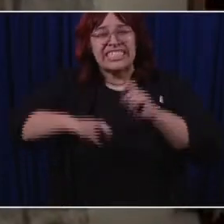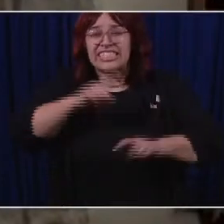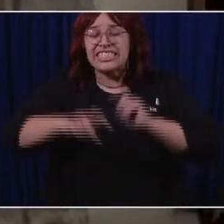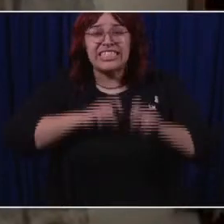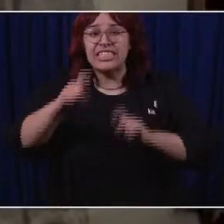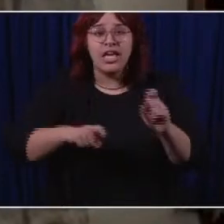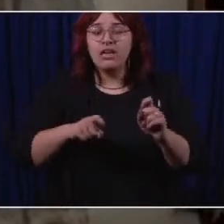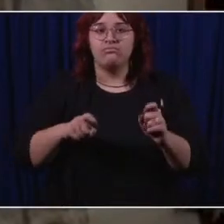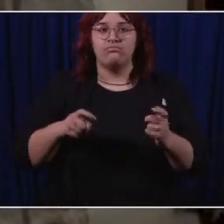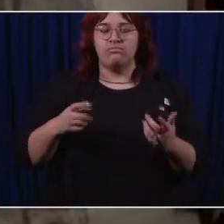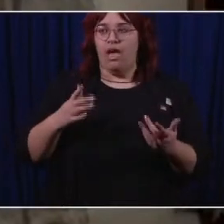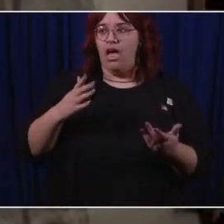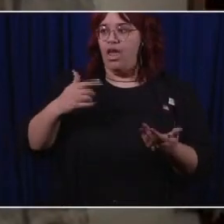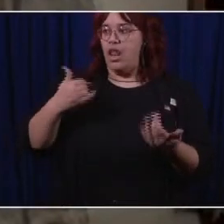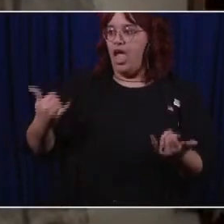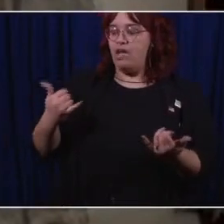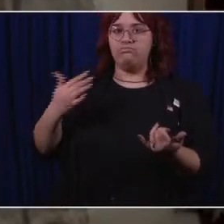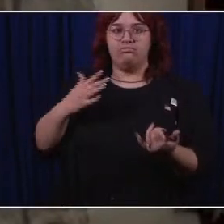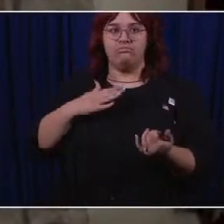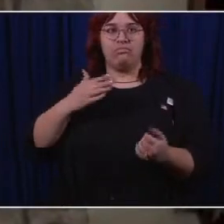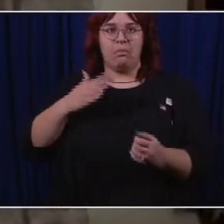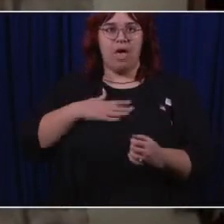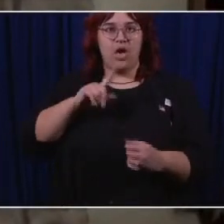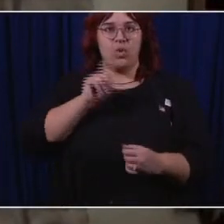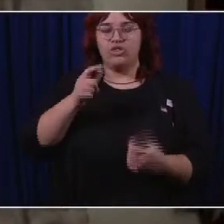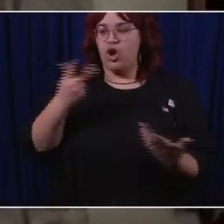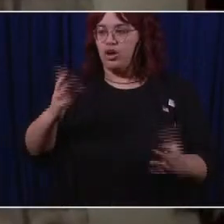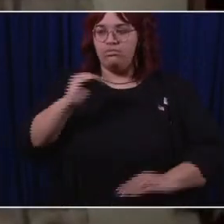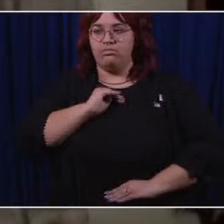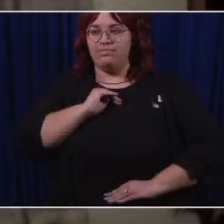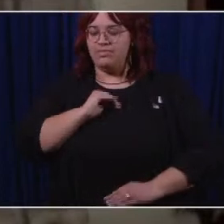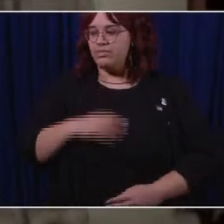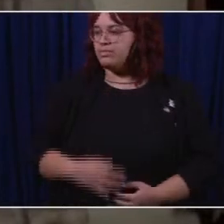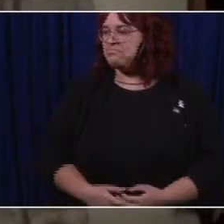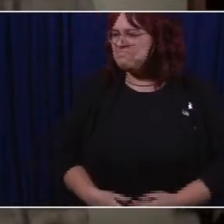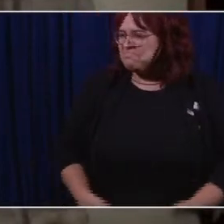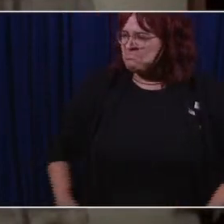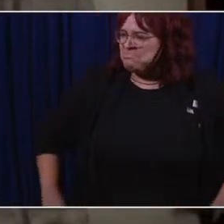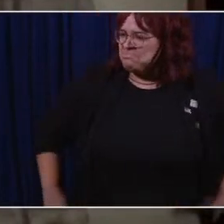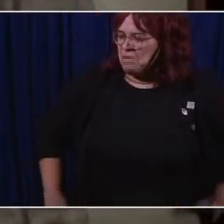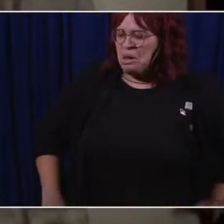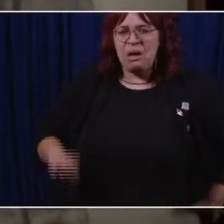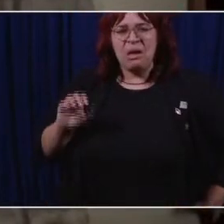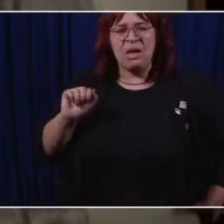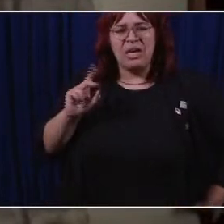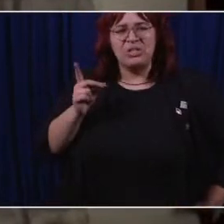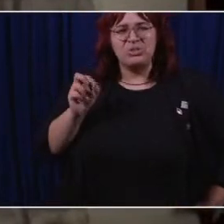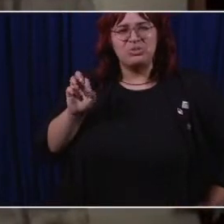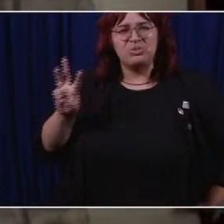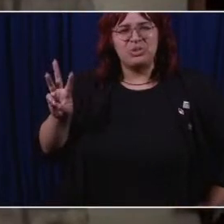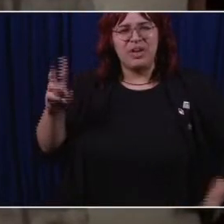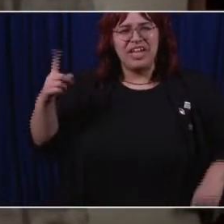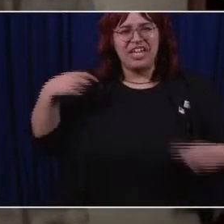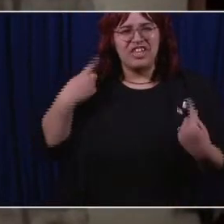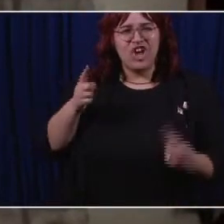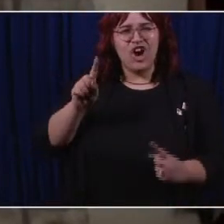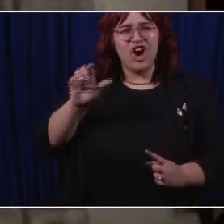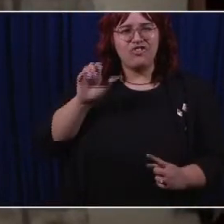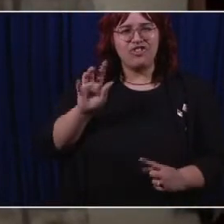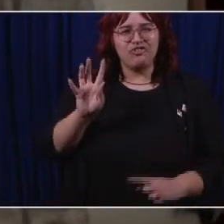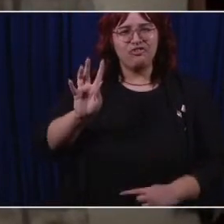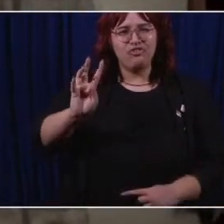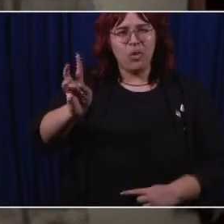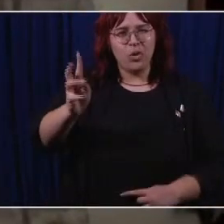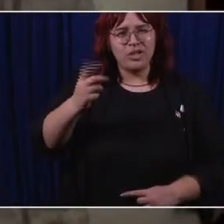but thank you so much. Andrew, that's the first time that has ever happened in 140 press conferences or something, I think.